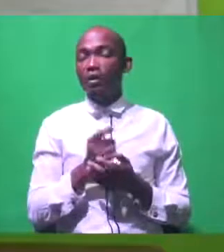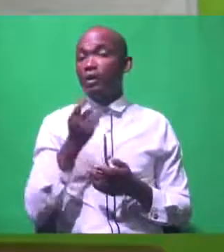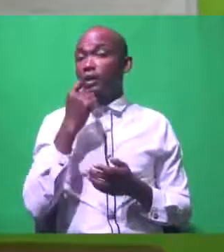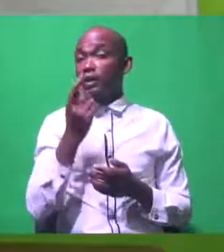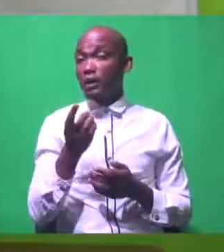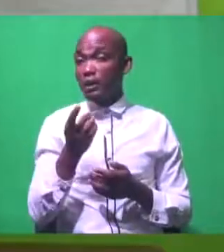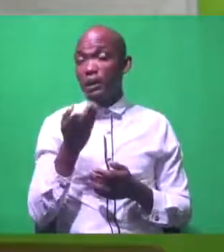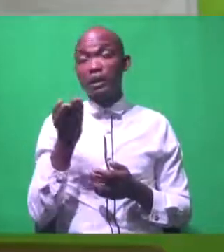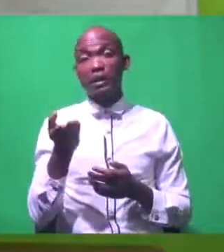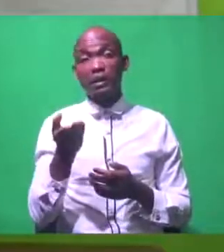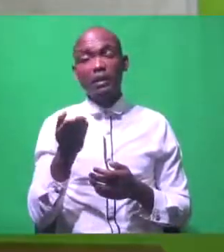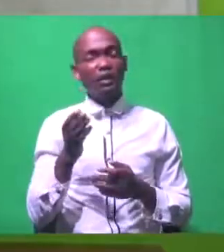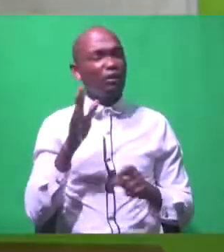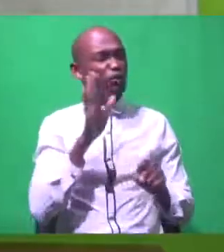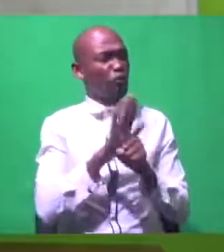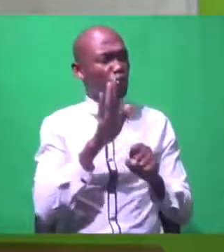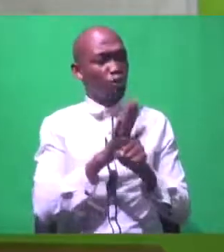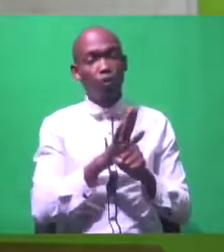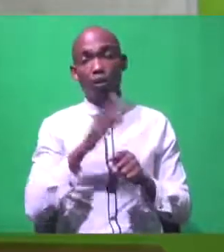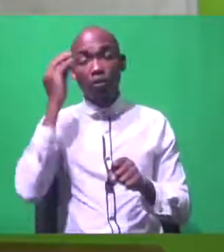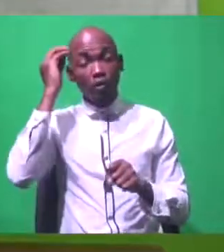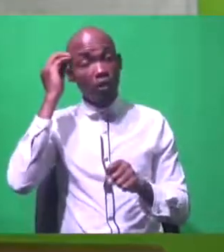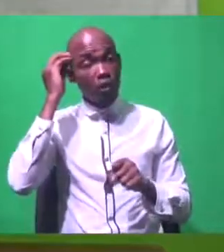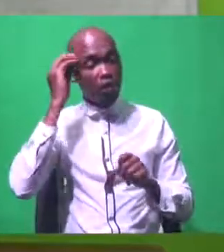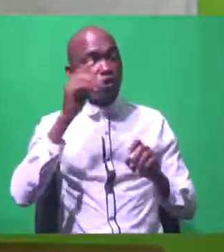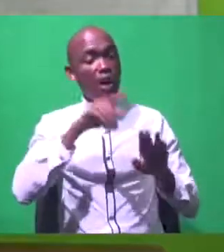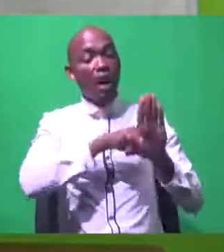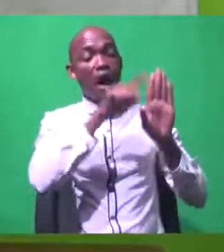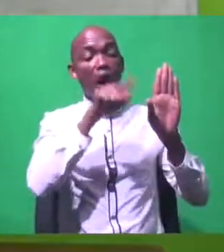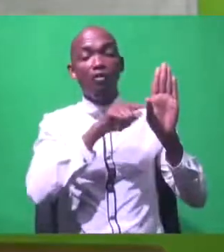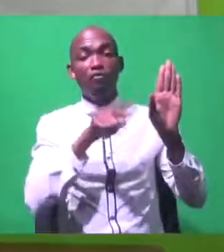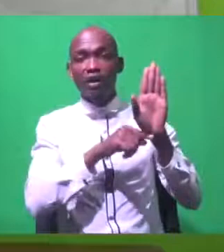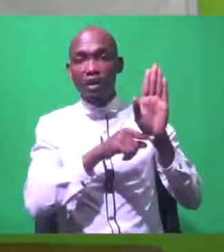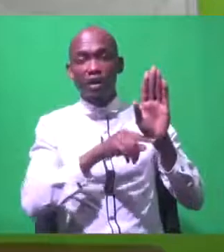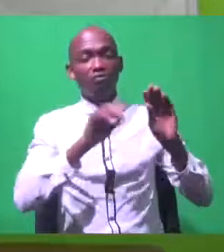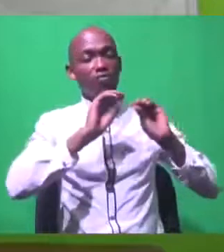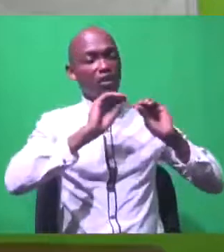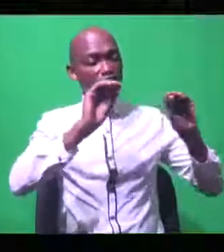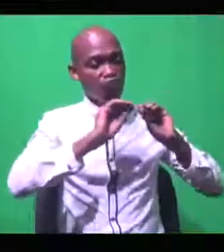too theoretical. Africans taught how to produce, very few